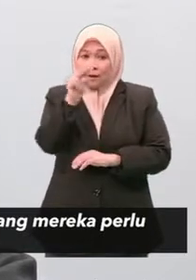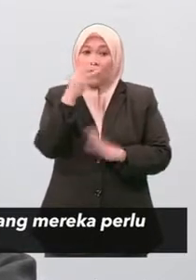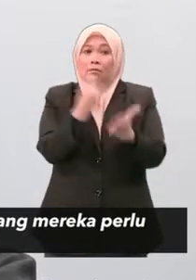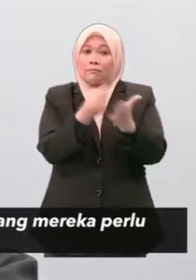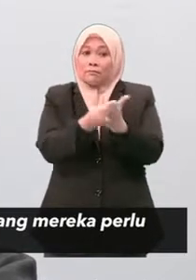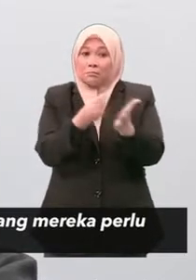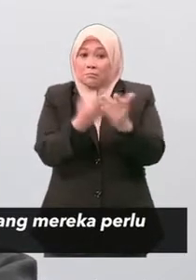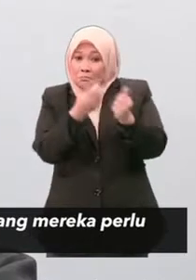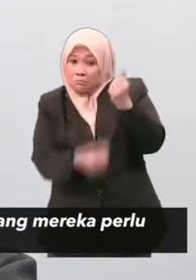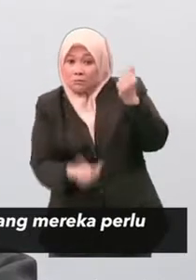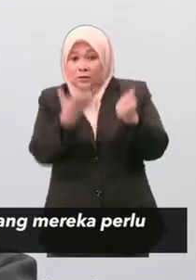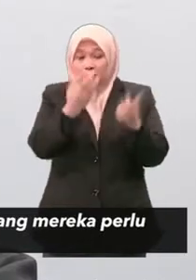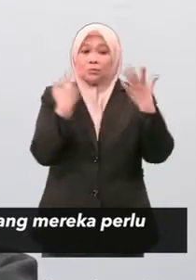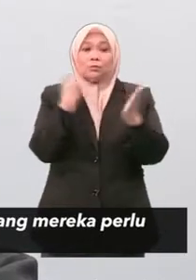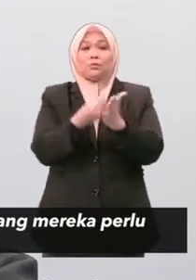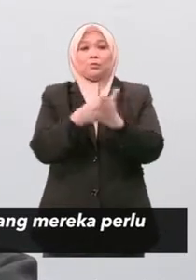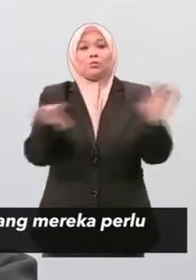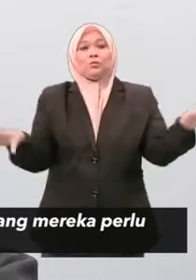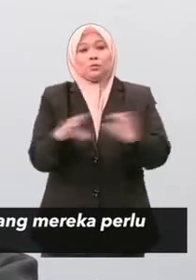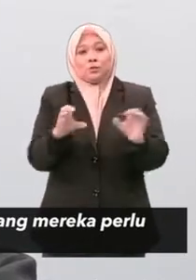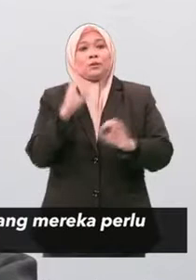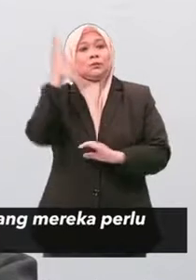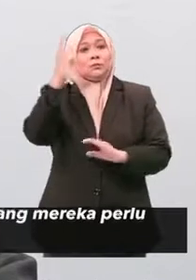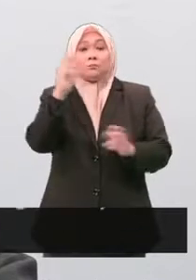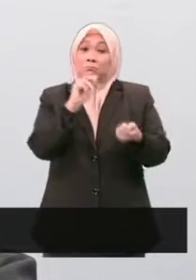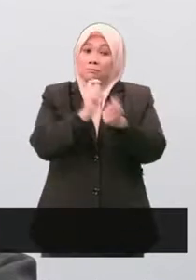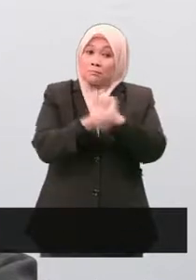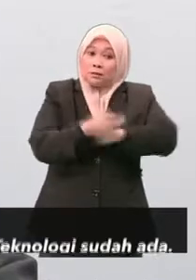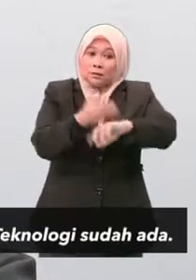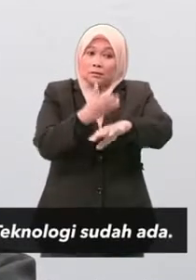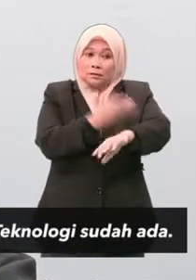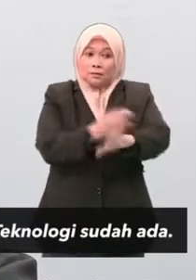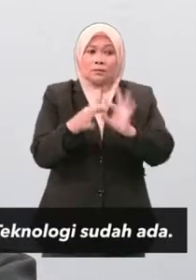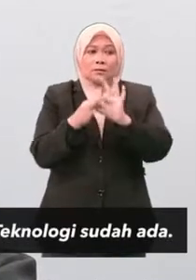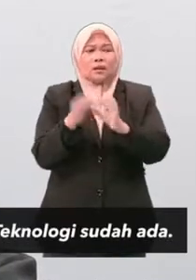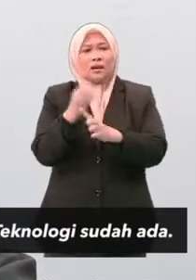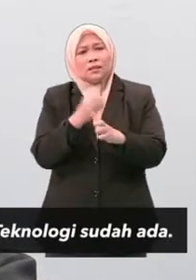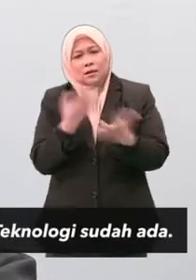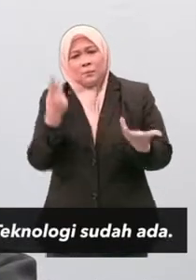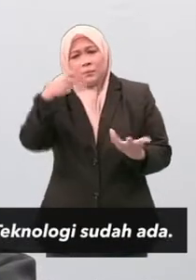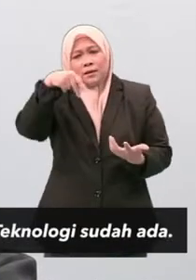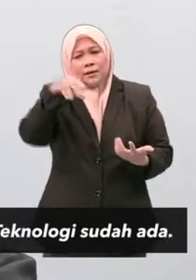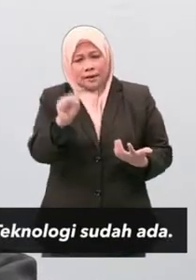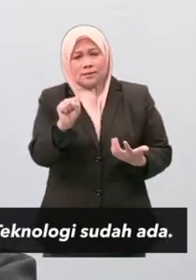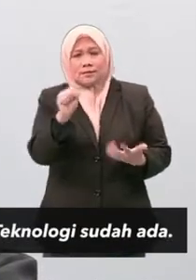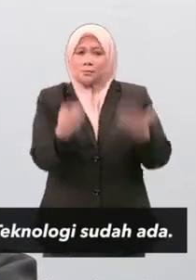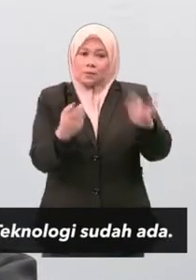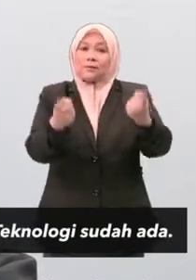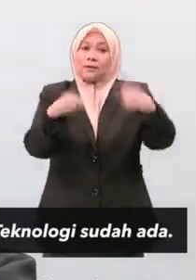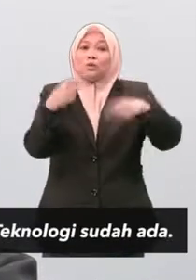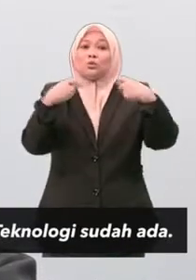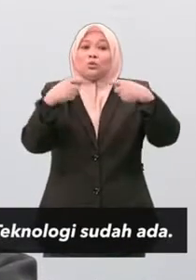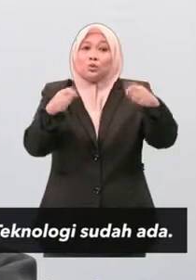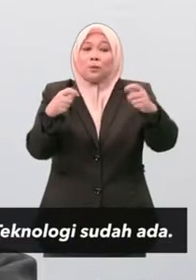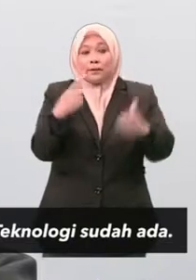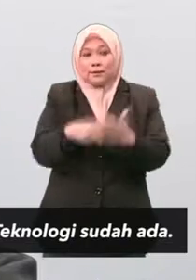a very conducive for them to make money, or to modernize the operation of SMEs, I think they will come in. That's